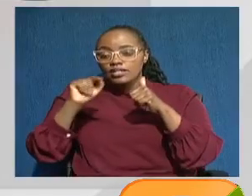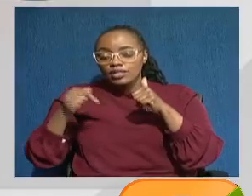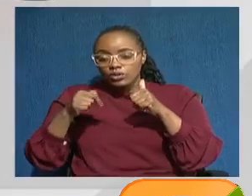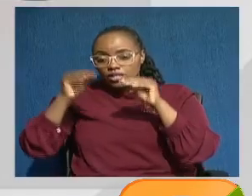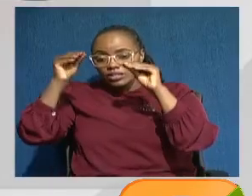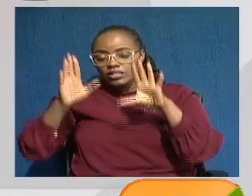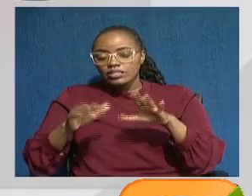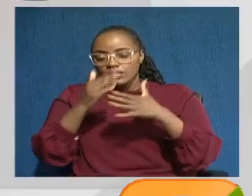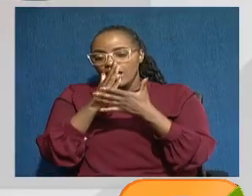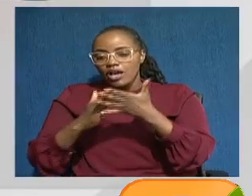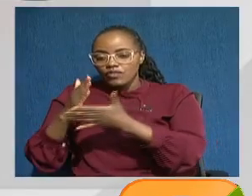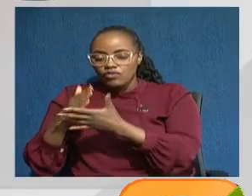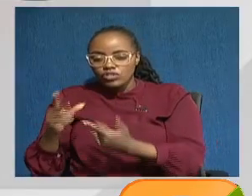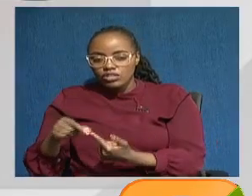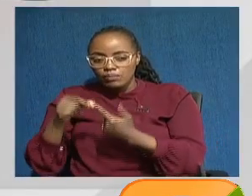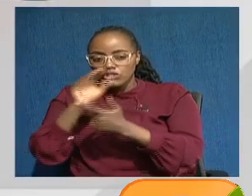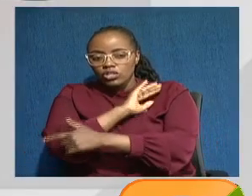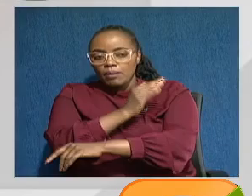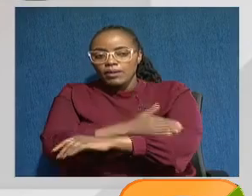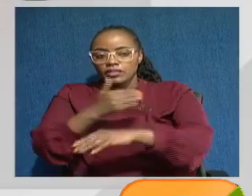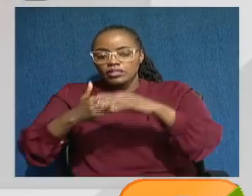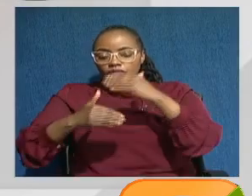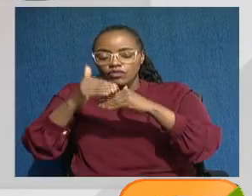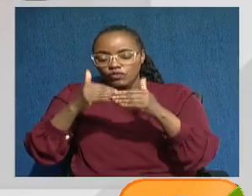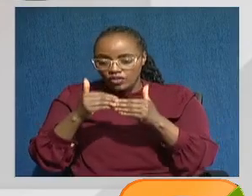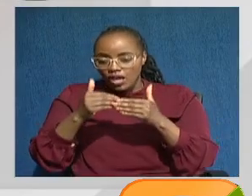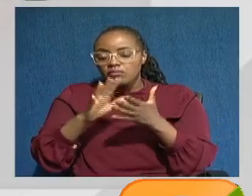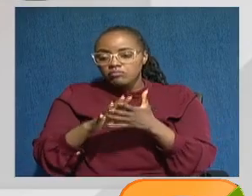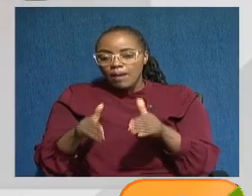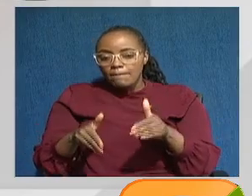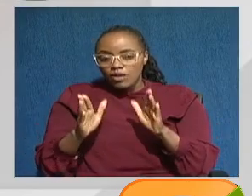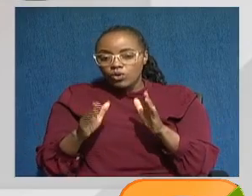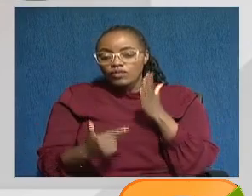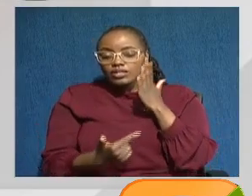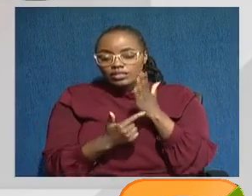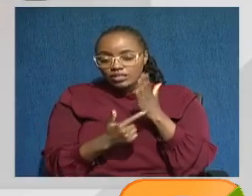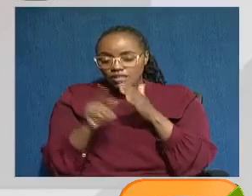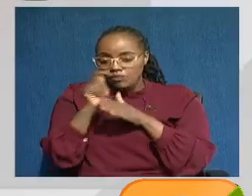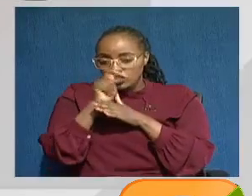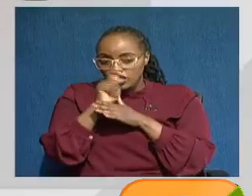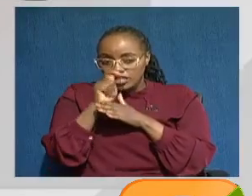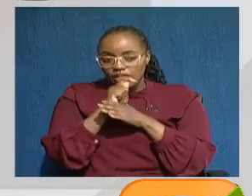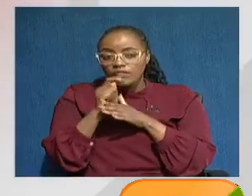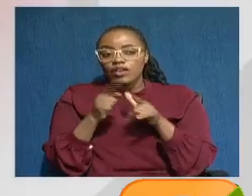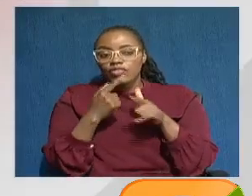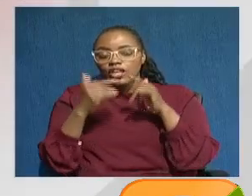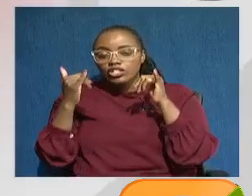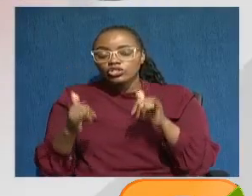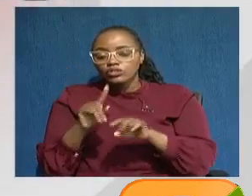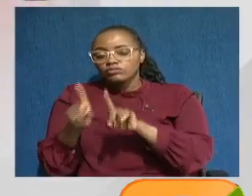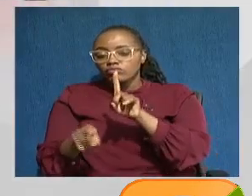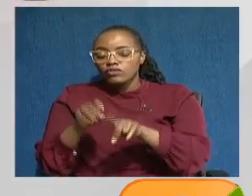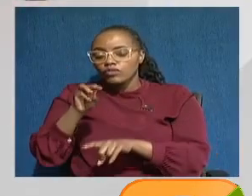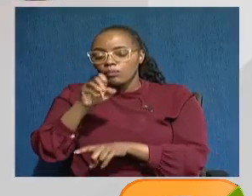in phases, specialized capacity building for senior secondary pathways, digital literacy enhancement, new assessment